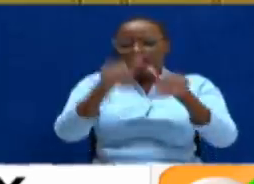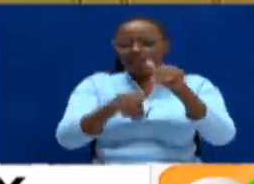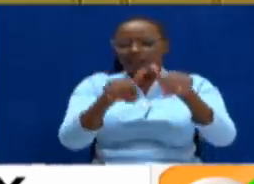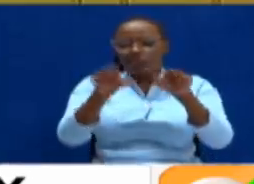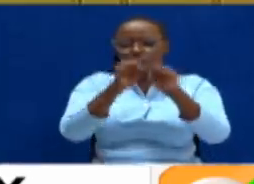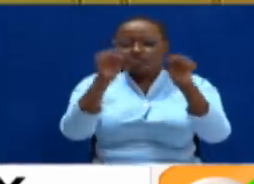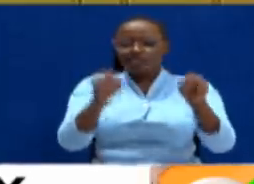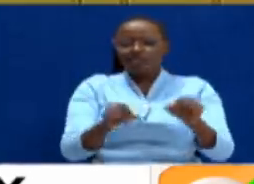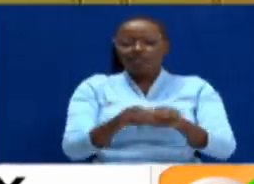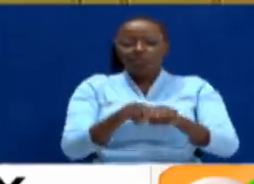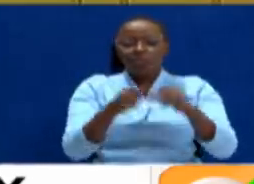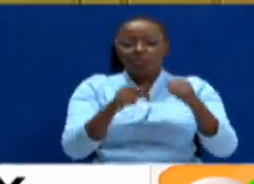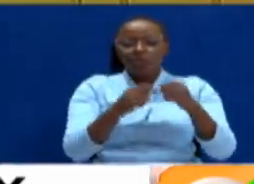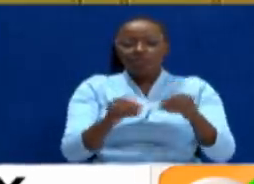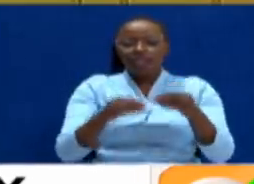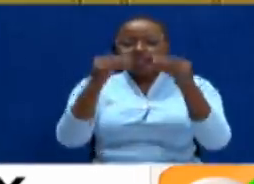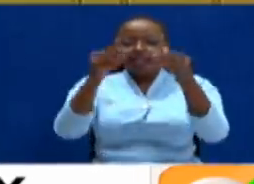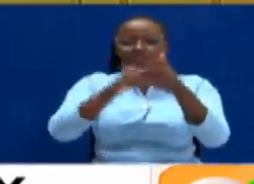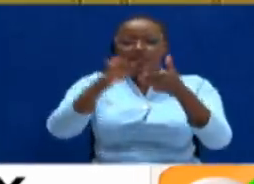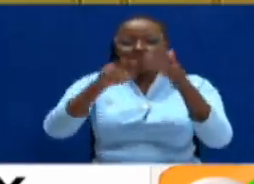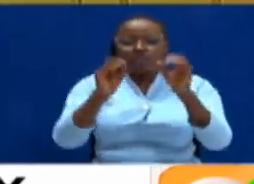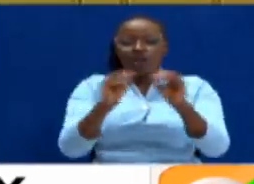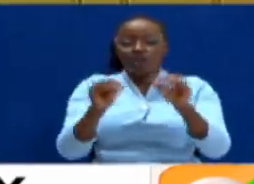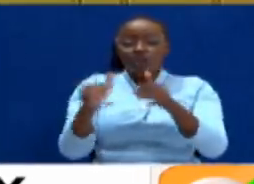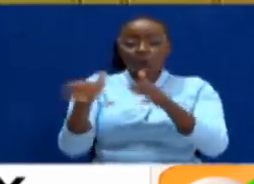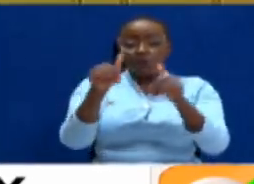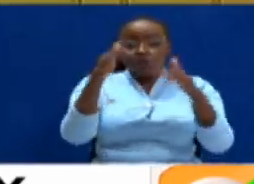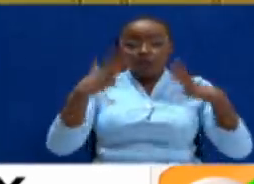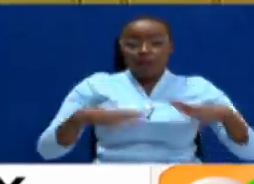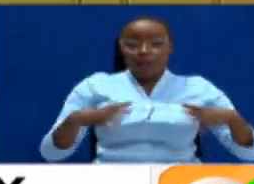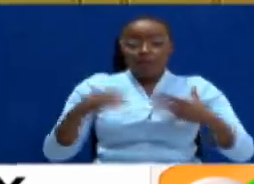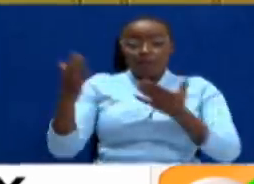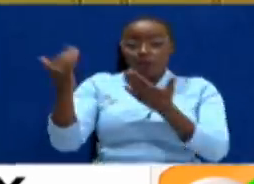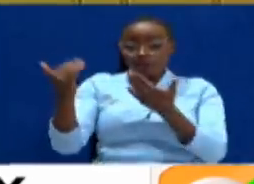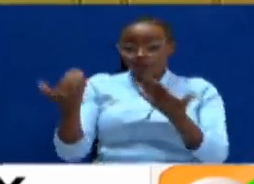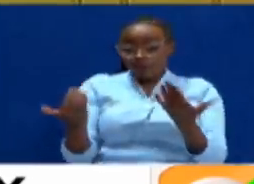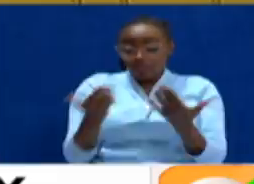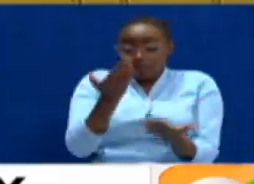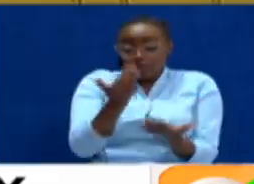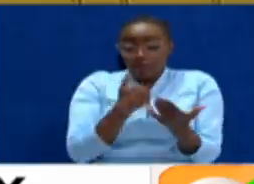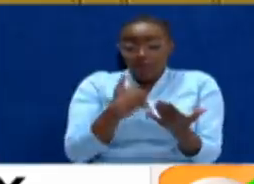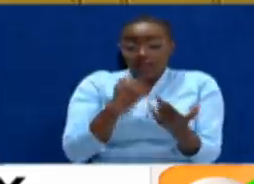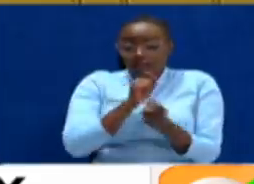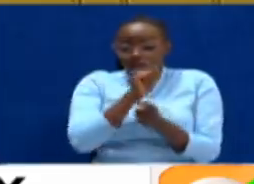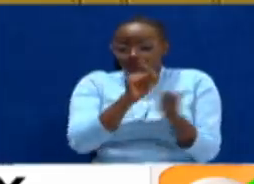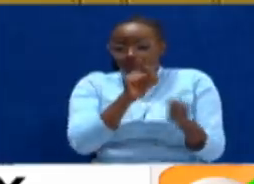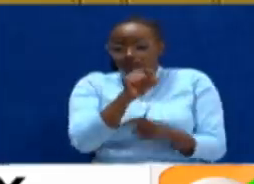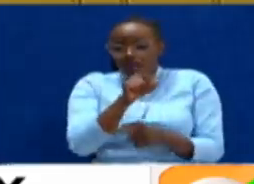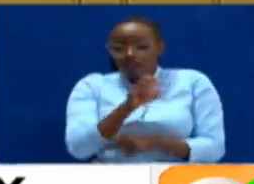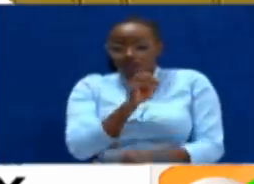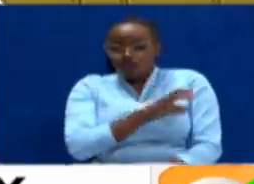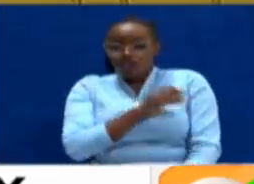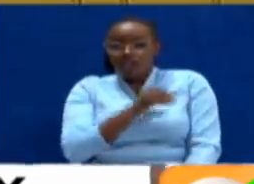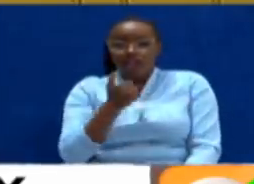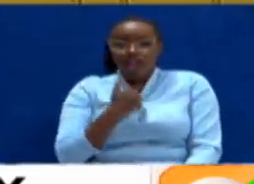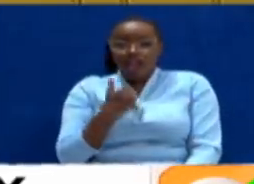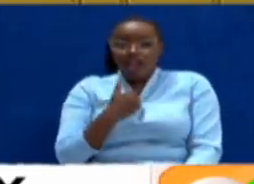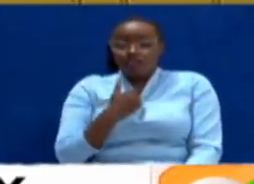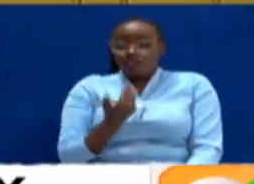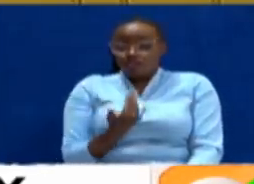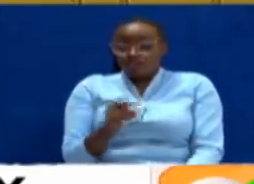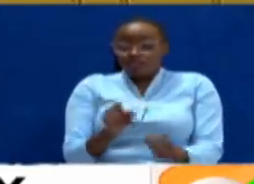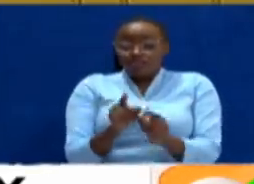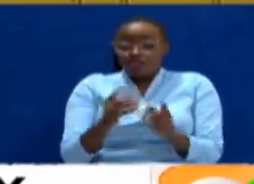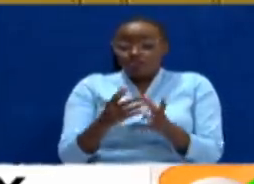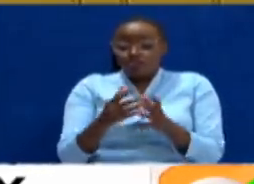broken. It just doesn't deliver the results in the manner that people perhaps expect. I think there is an inherent fear of just going into